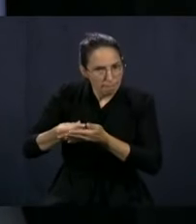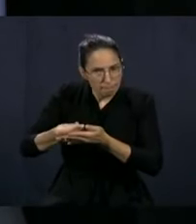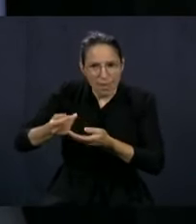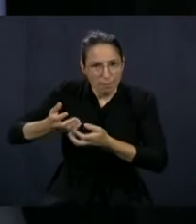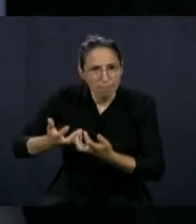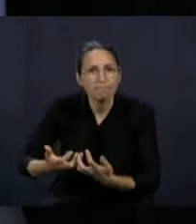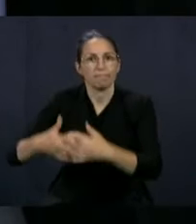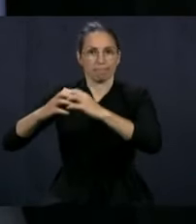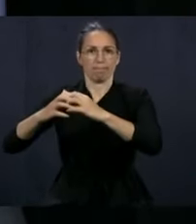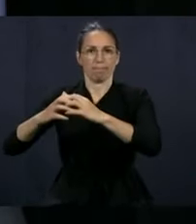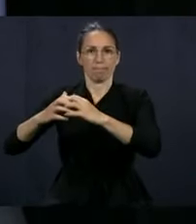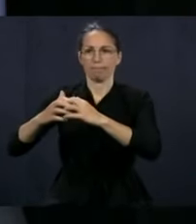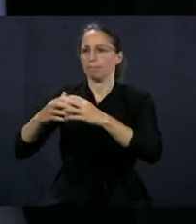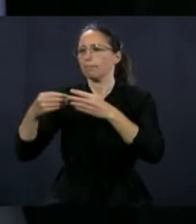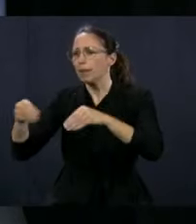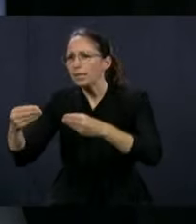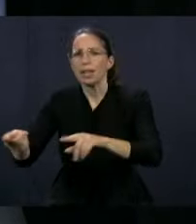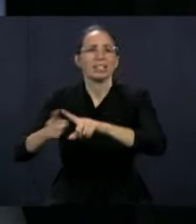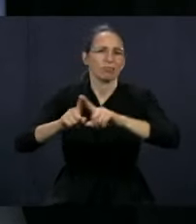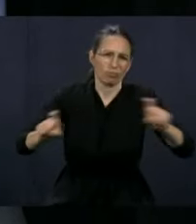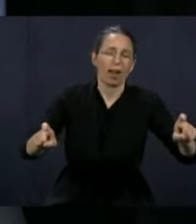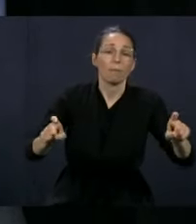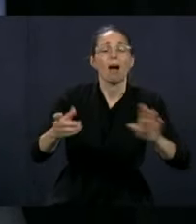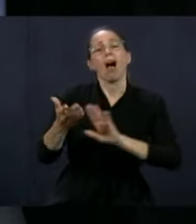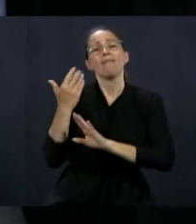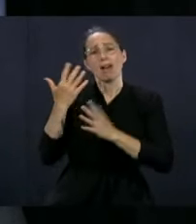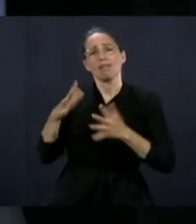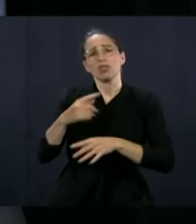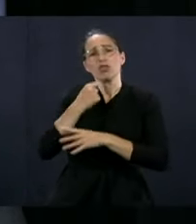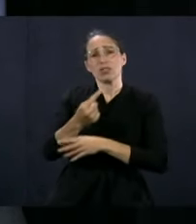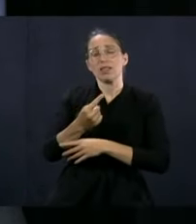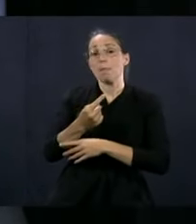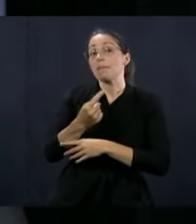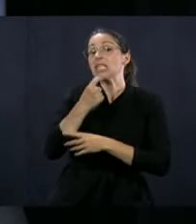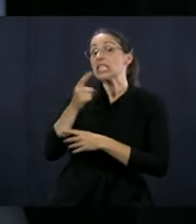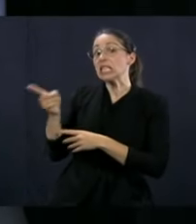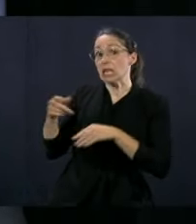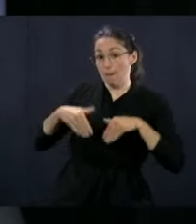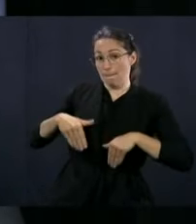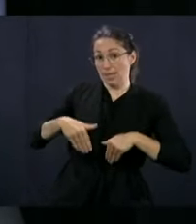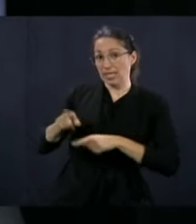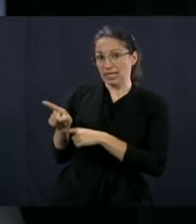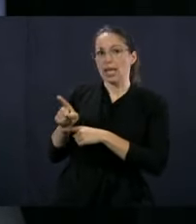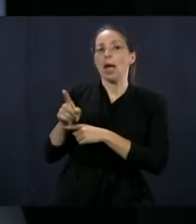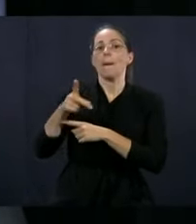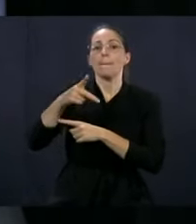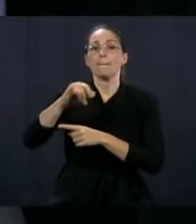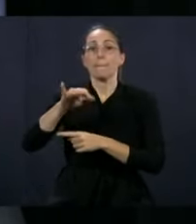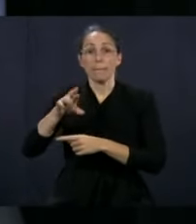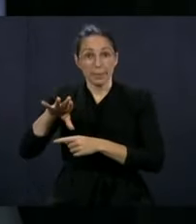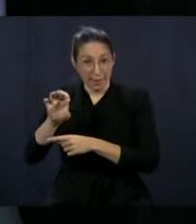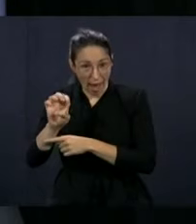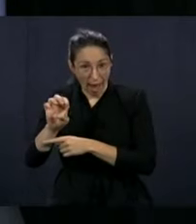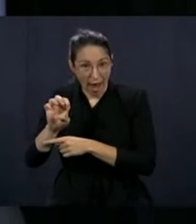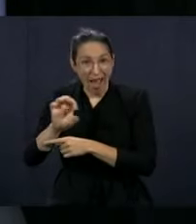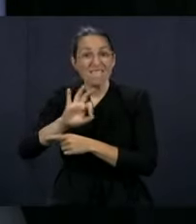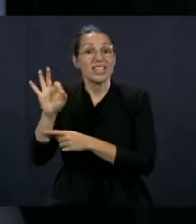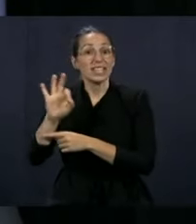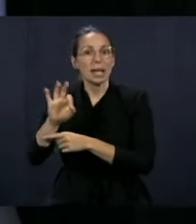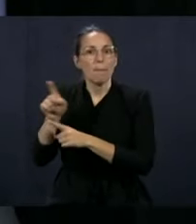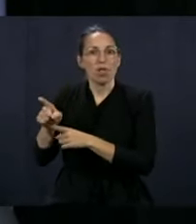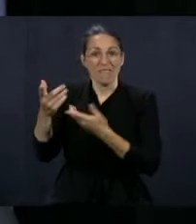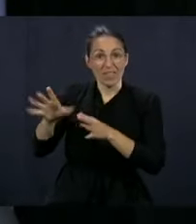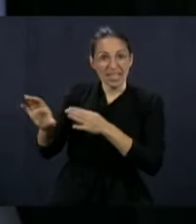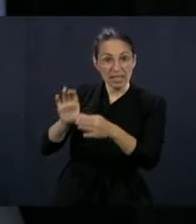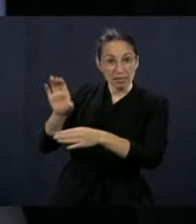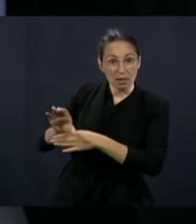economic recovery. I've already said Pierre Fitzgibbon was given a special fund of